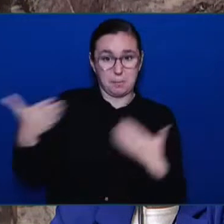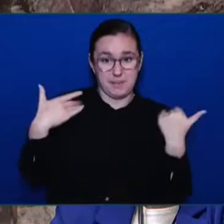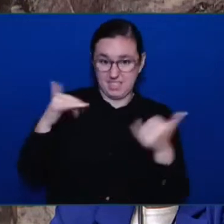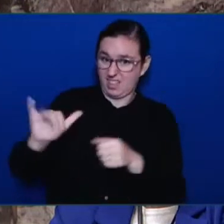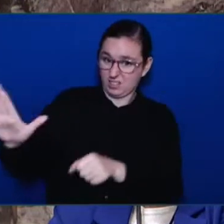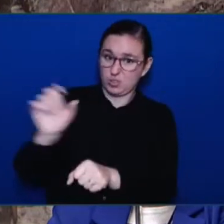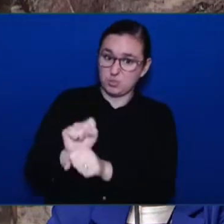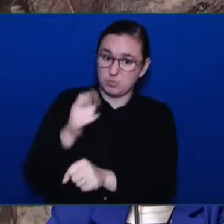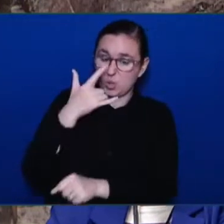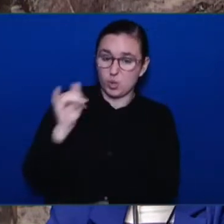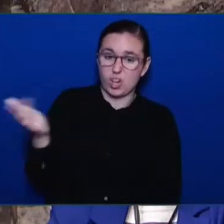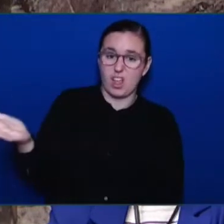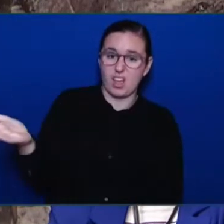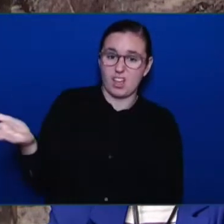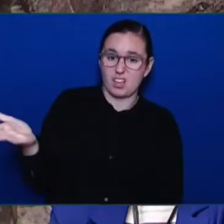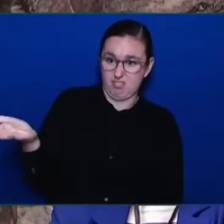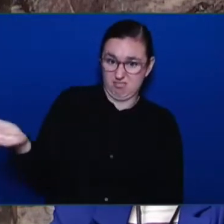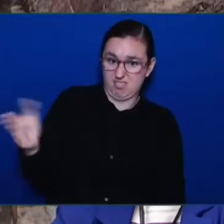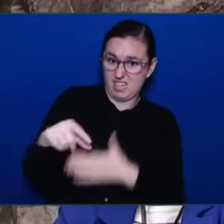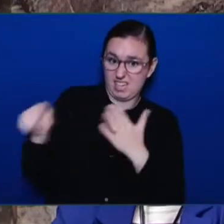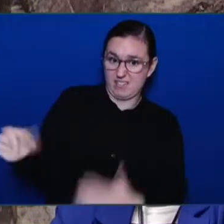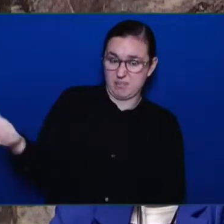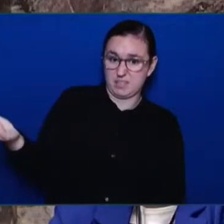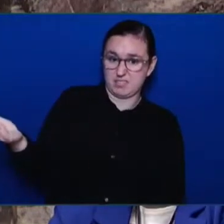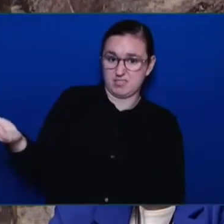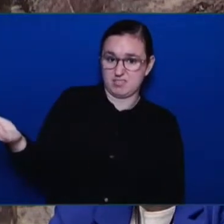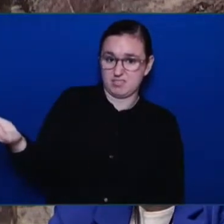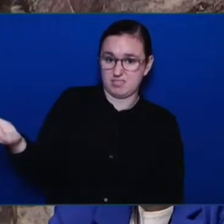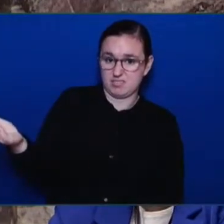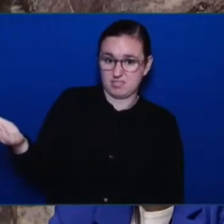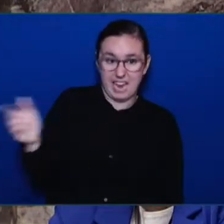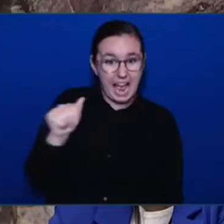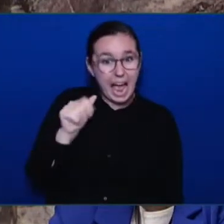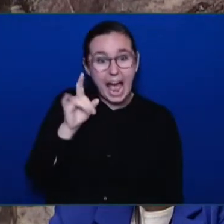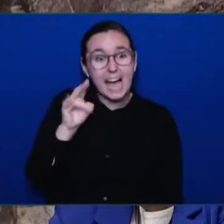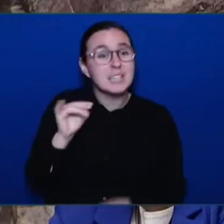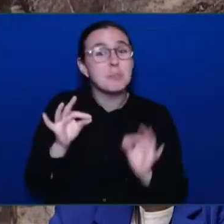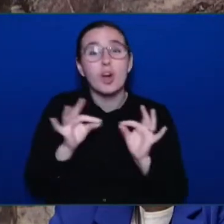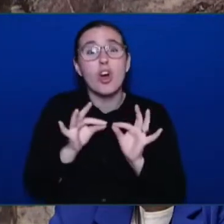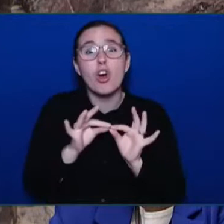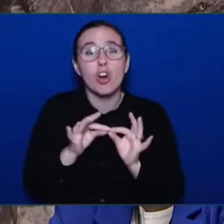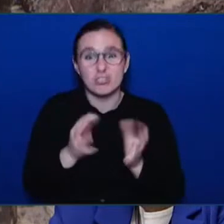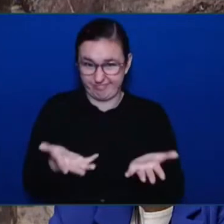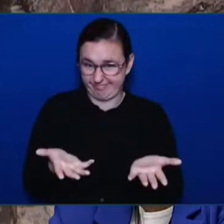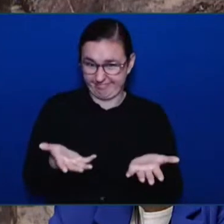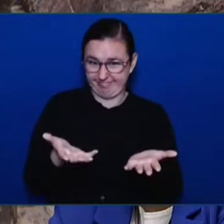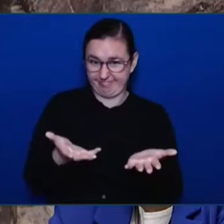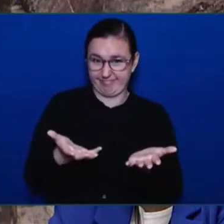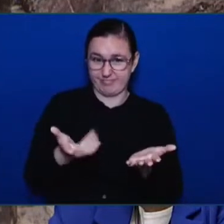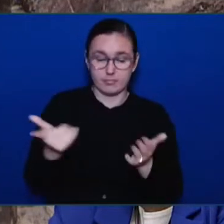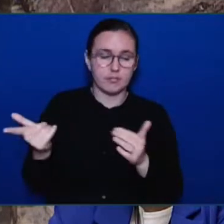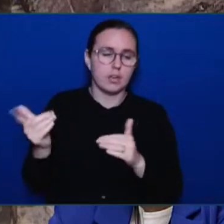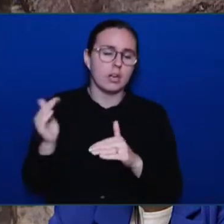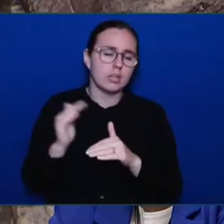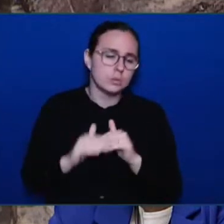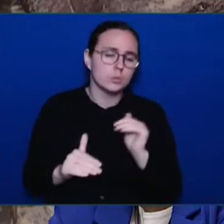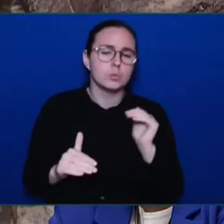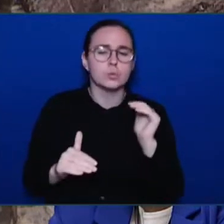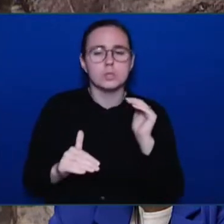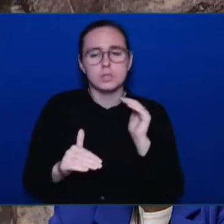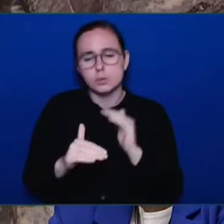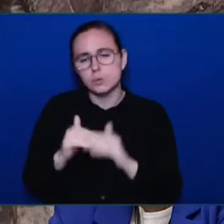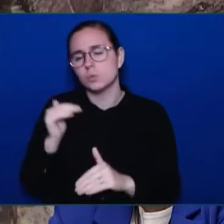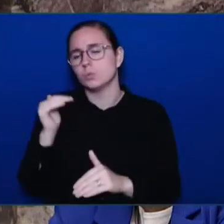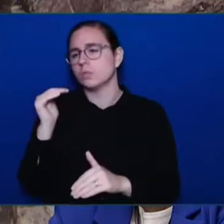Administrative costs, excuses in this legislature, day after day after day. We raise cases about people who